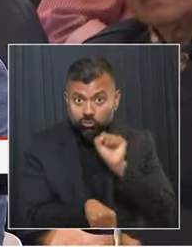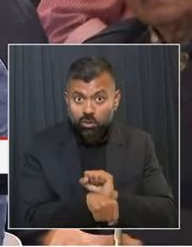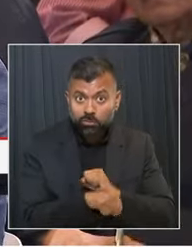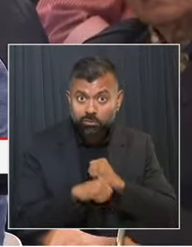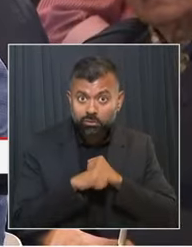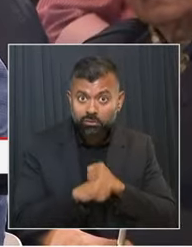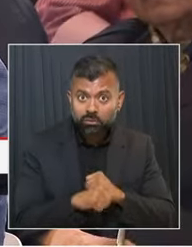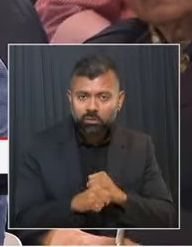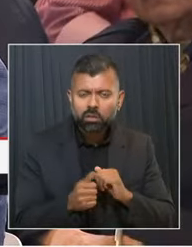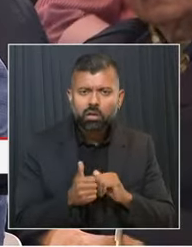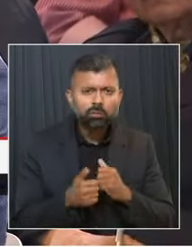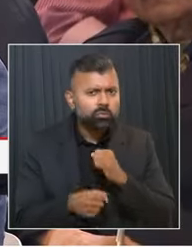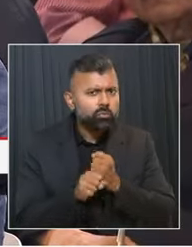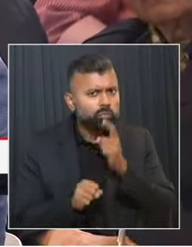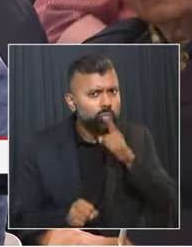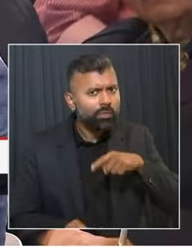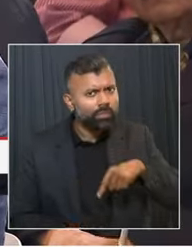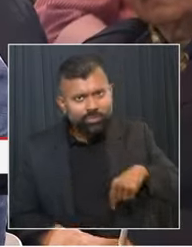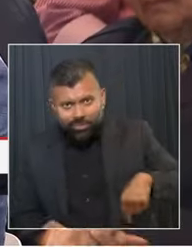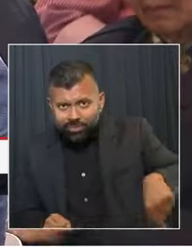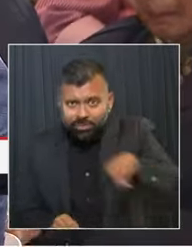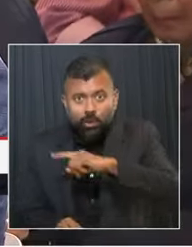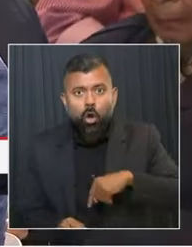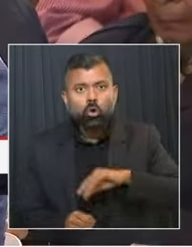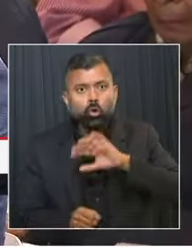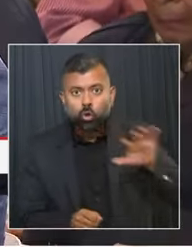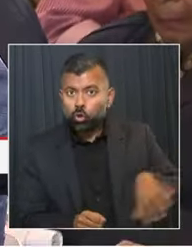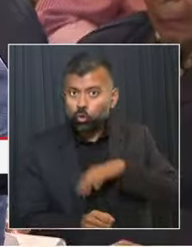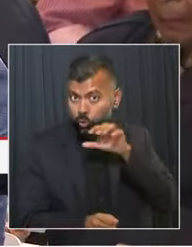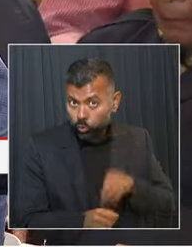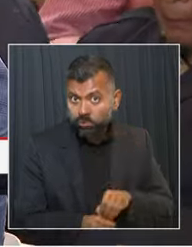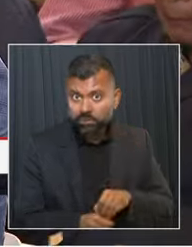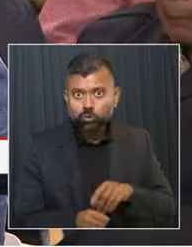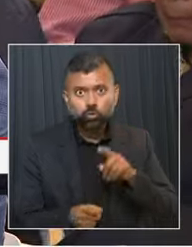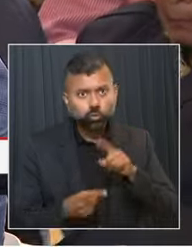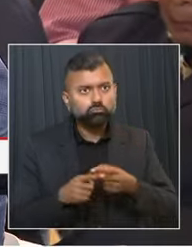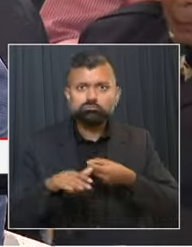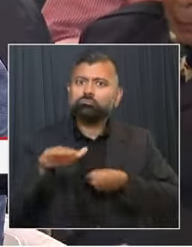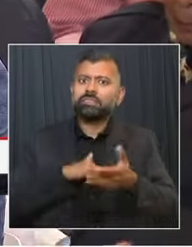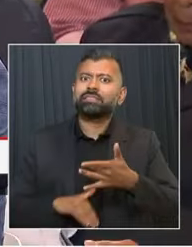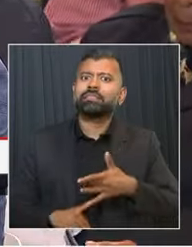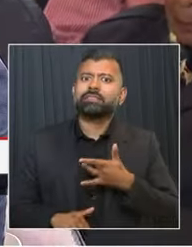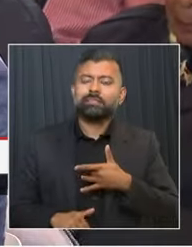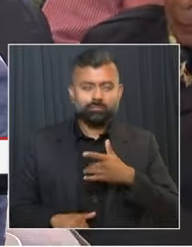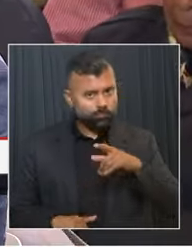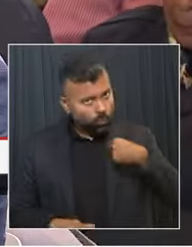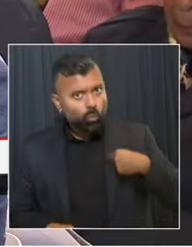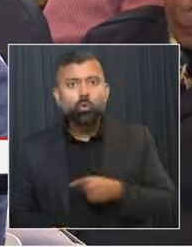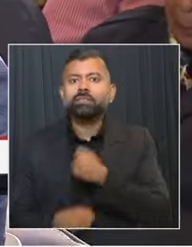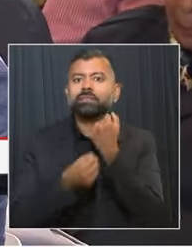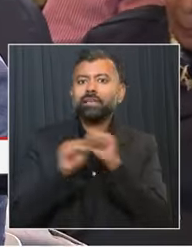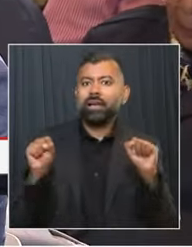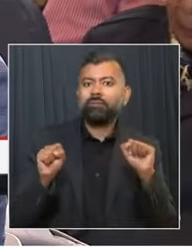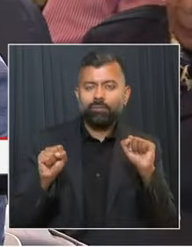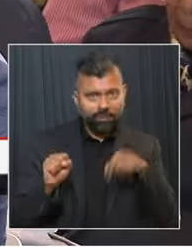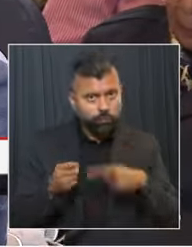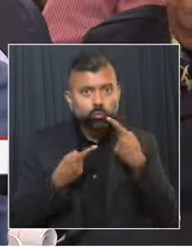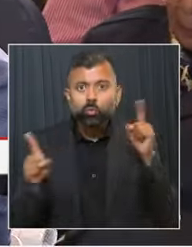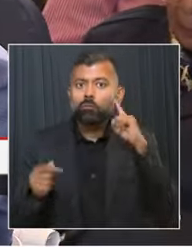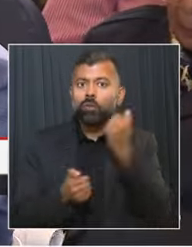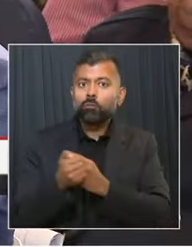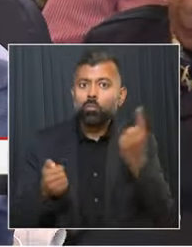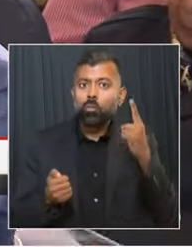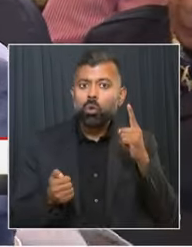I imagine, having talked to you, Mayor, that those are goals that help and guide your process. And I know in talking to my colleagues, it's things that we always wrangle